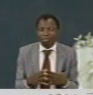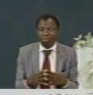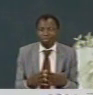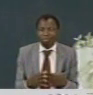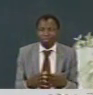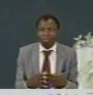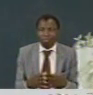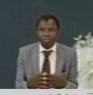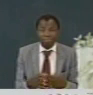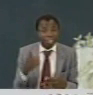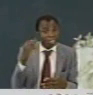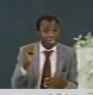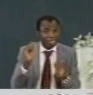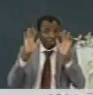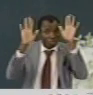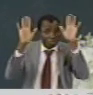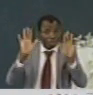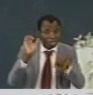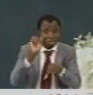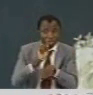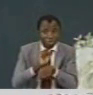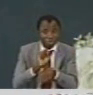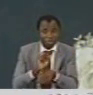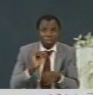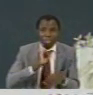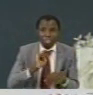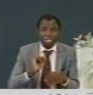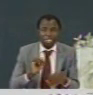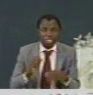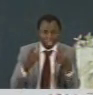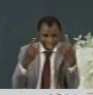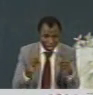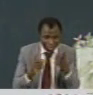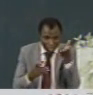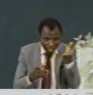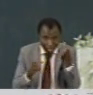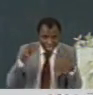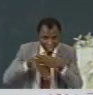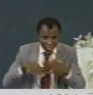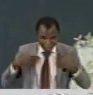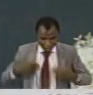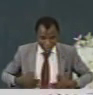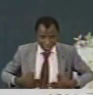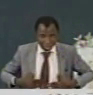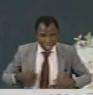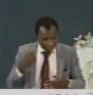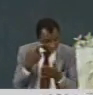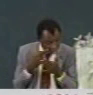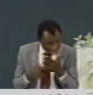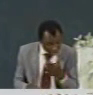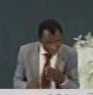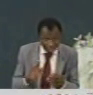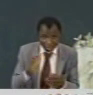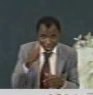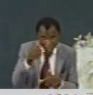the miracle is taking place there is still taking place check yourself